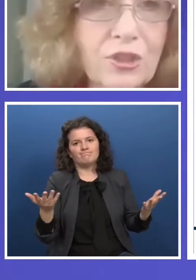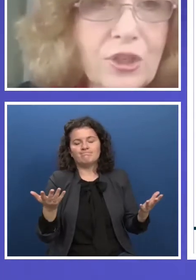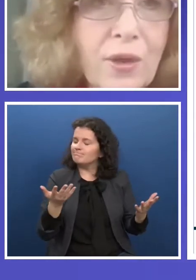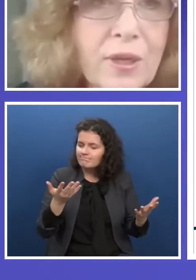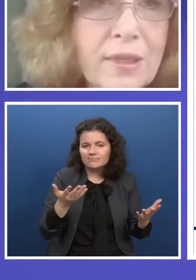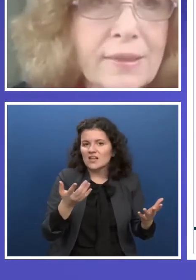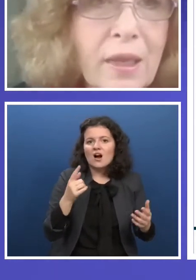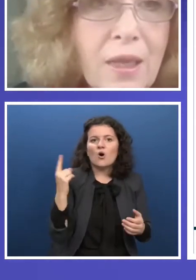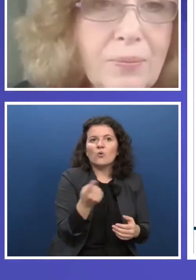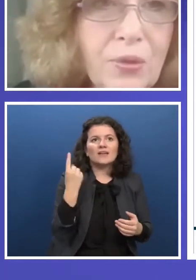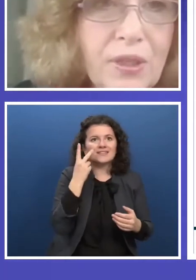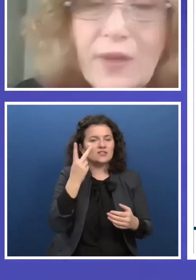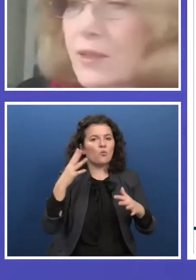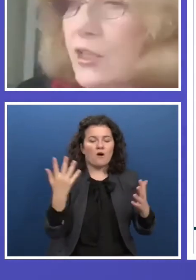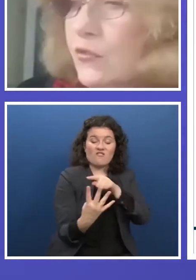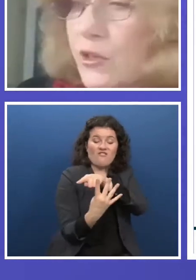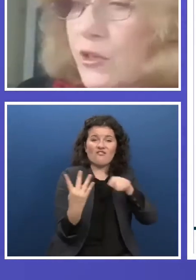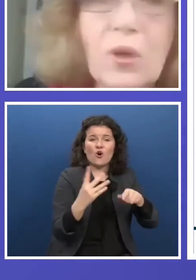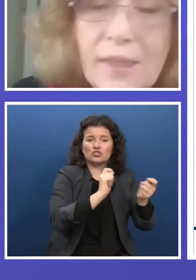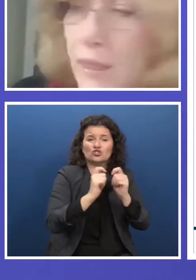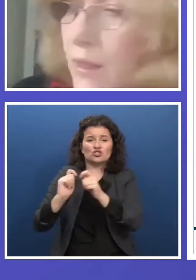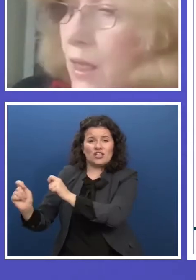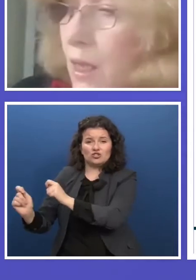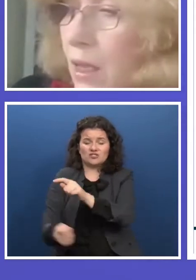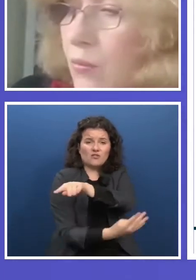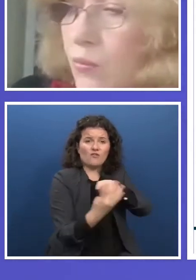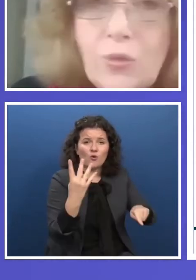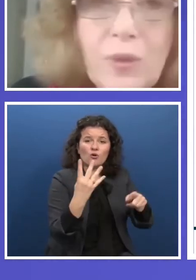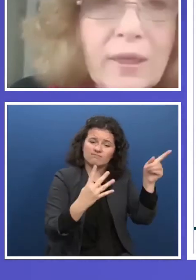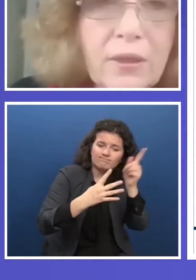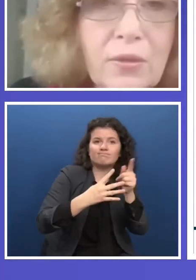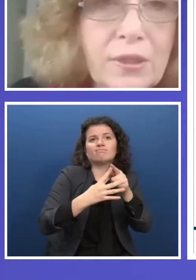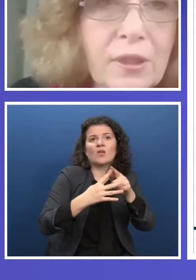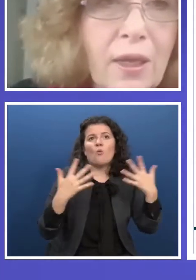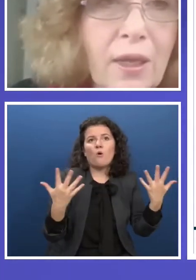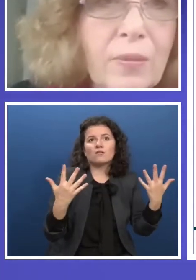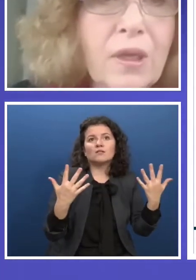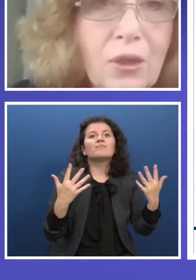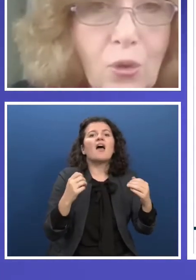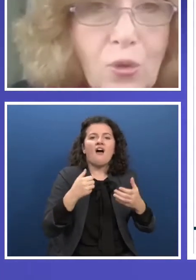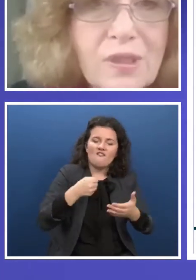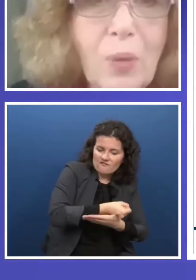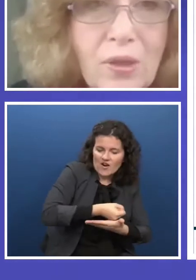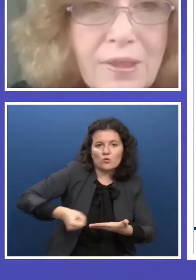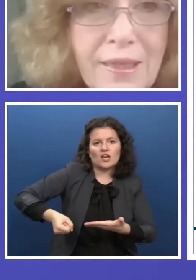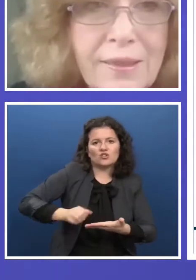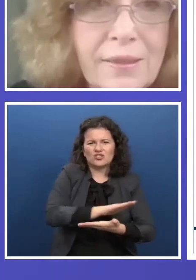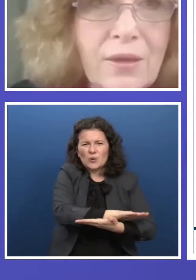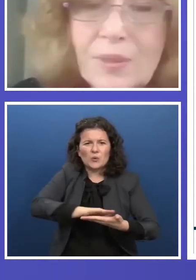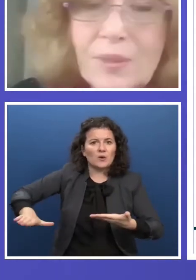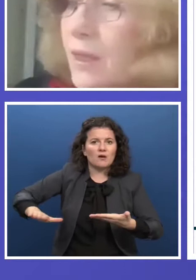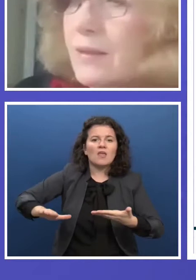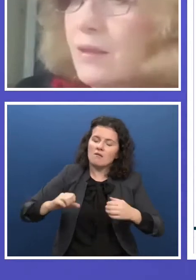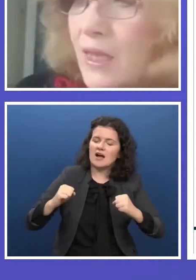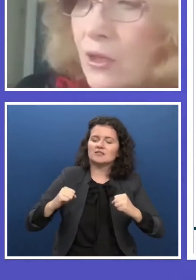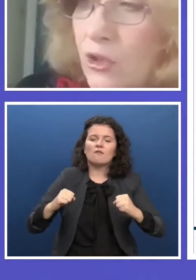4 action areas. Building a foundation for equality, which will include laws,